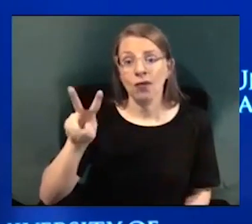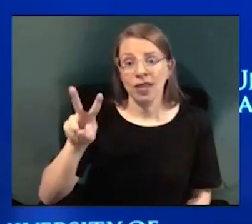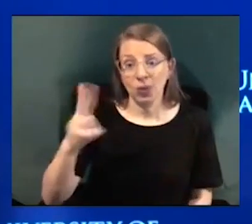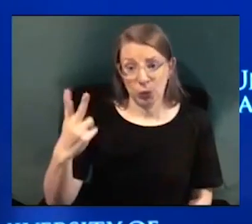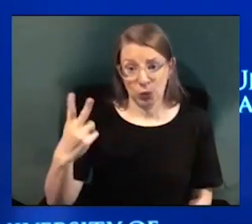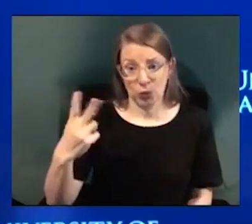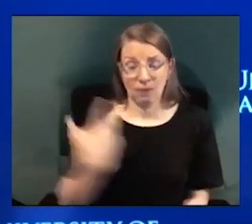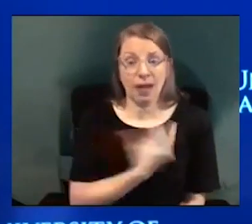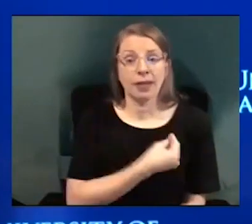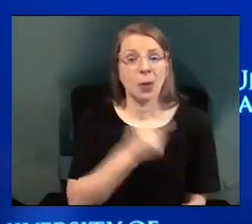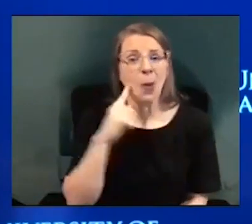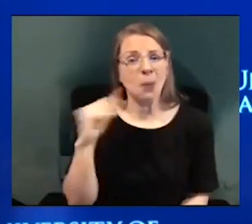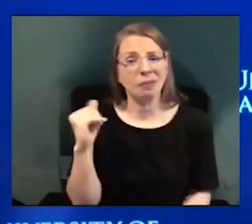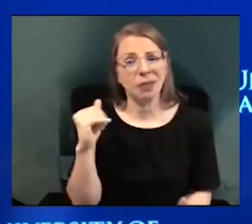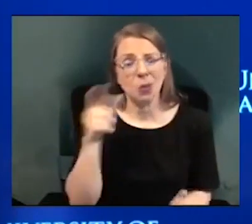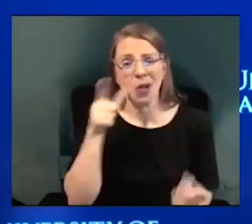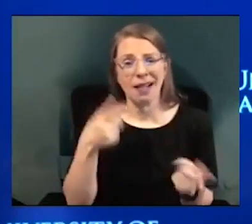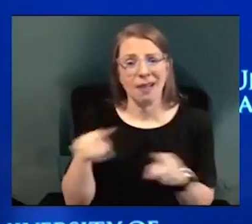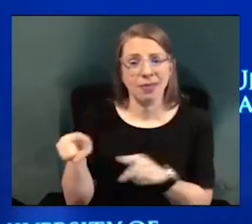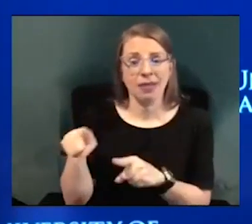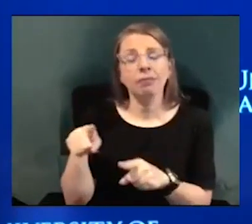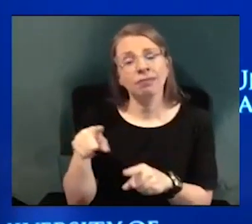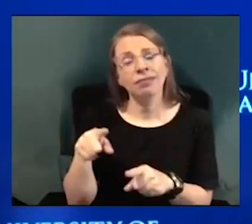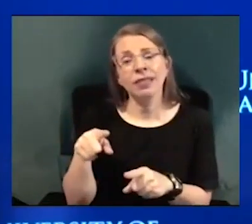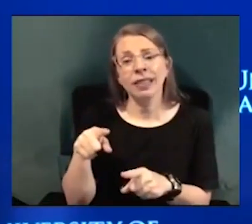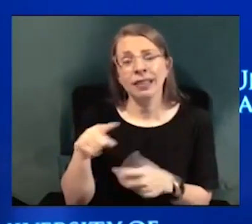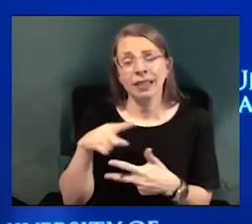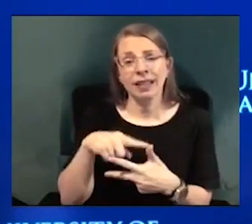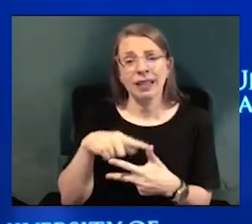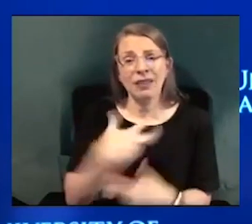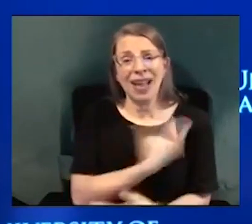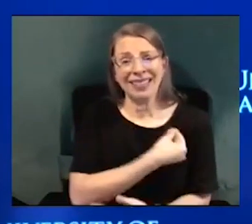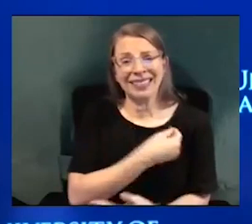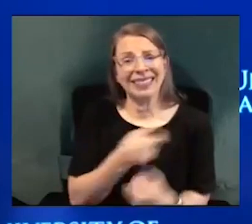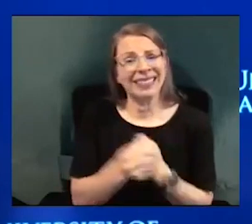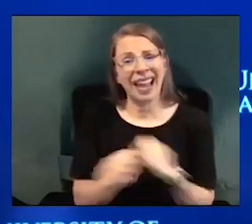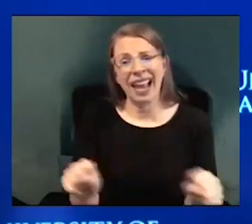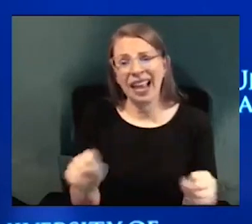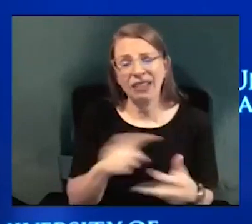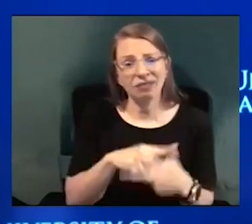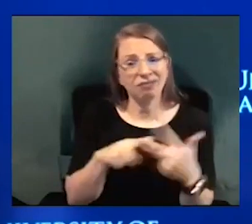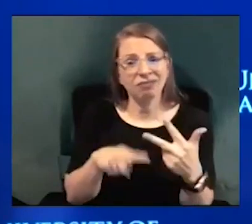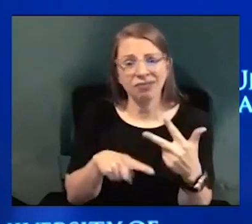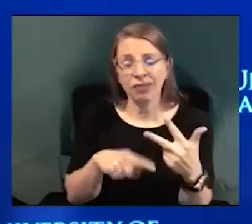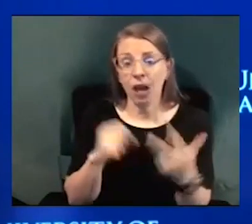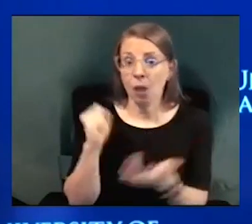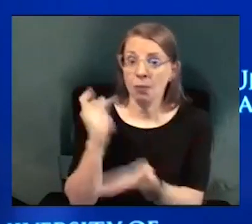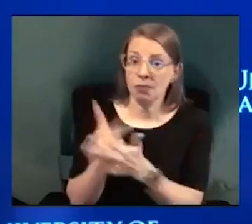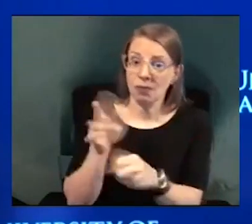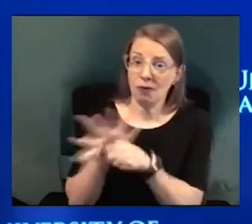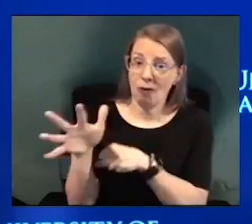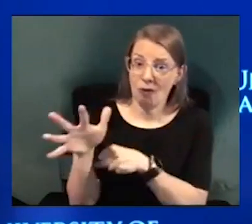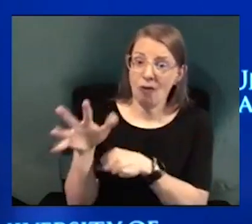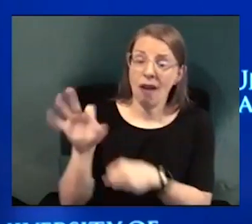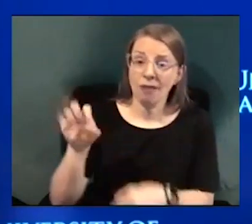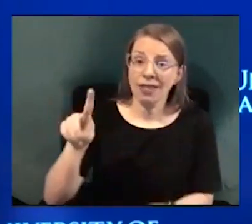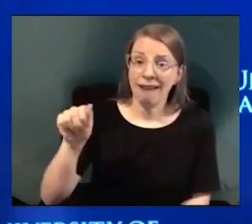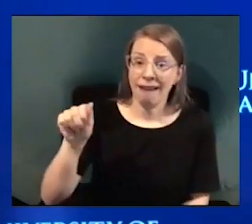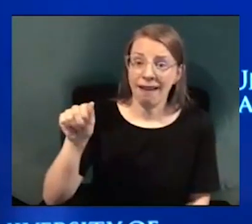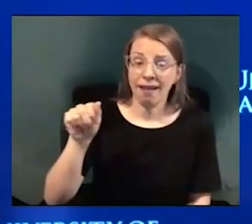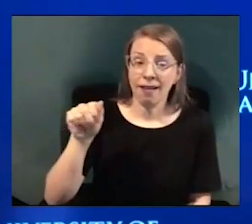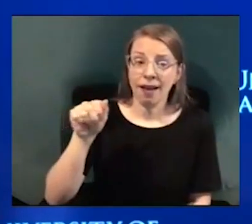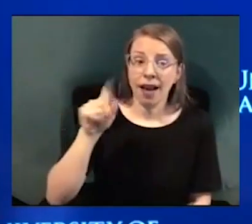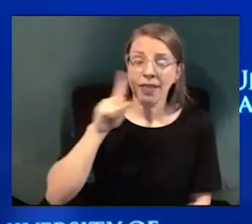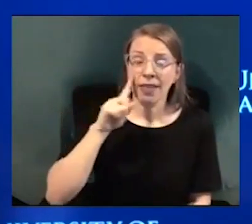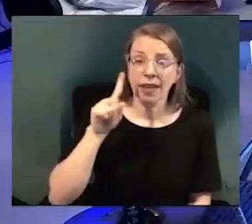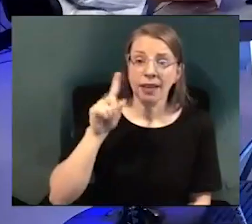again, it is okay. It is safe. It is the right thing to do. And once it's been fully authorized by the FDA, I think that's a story we